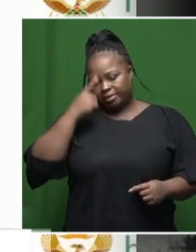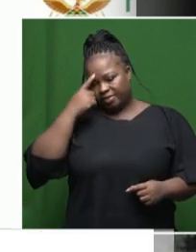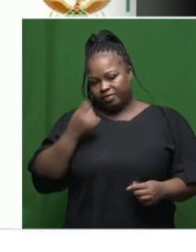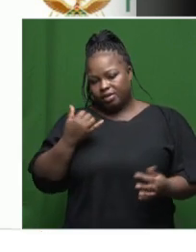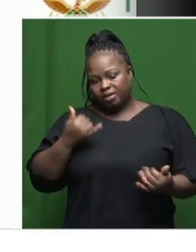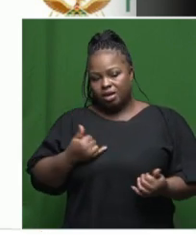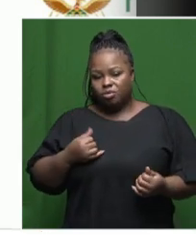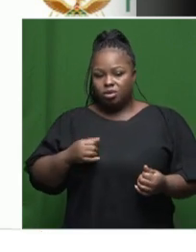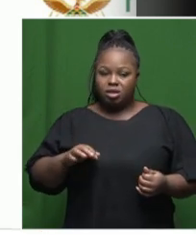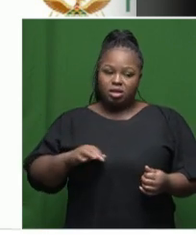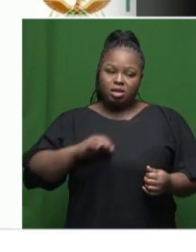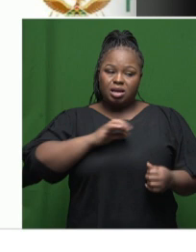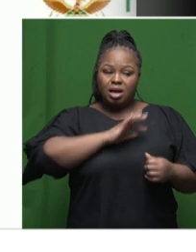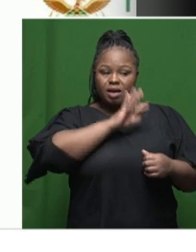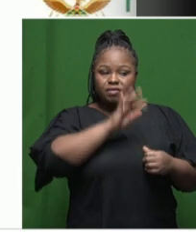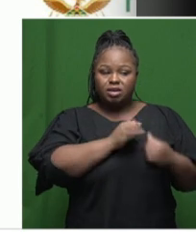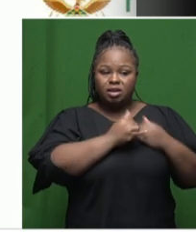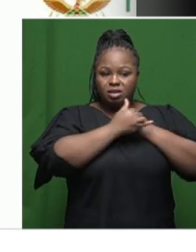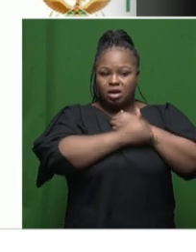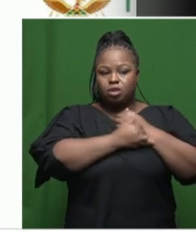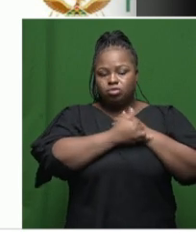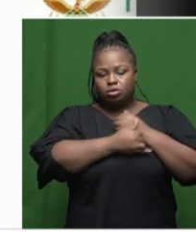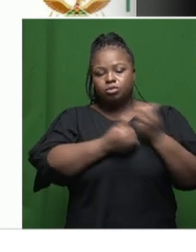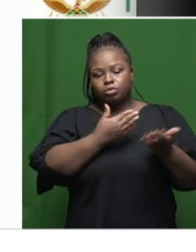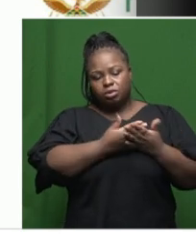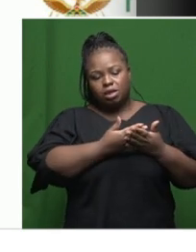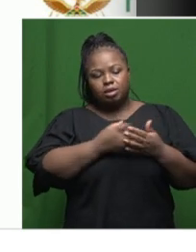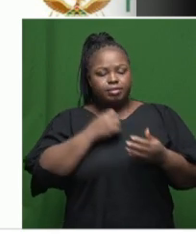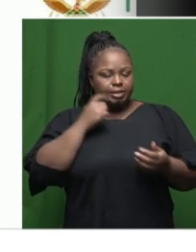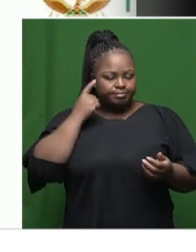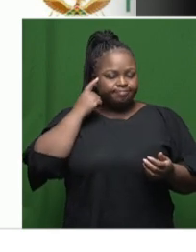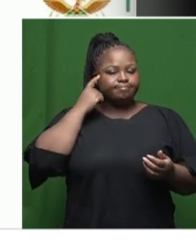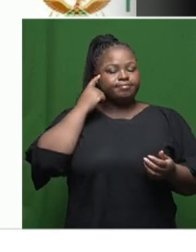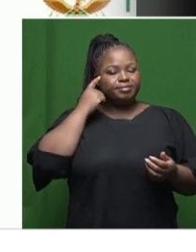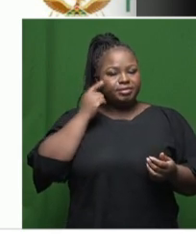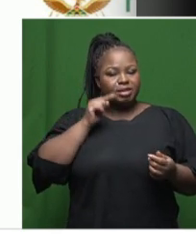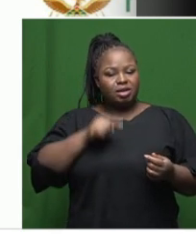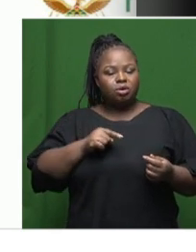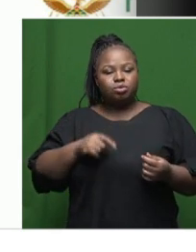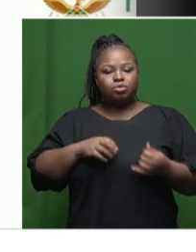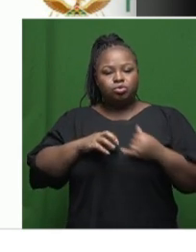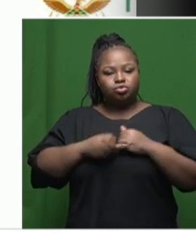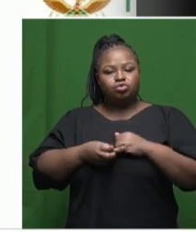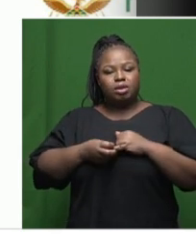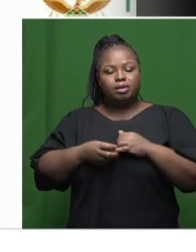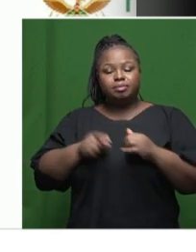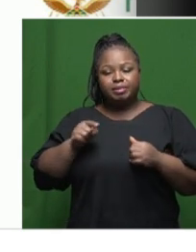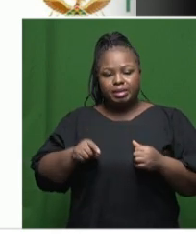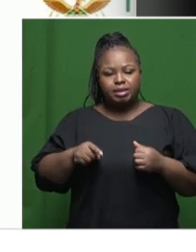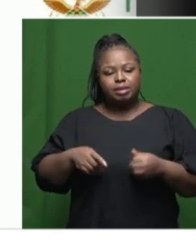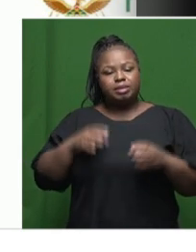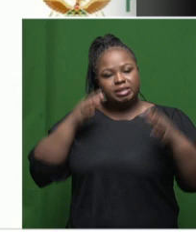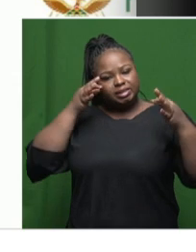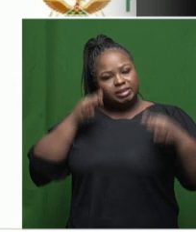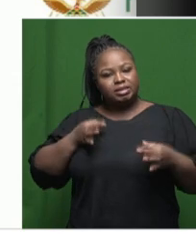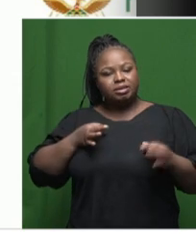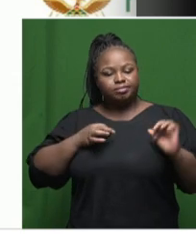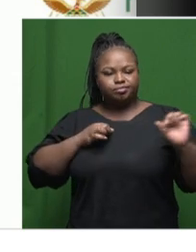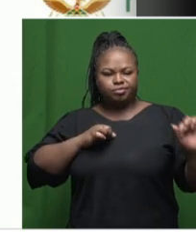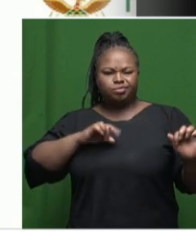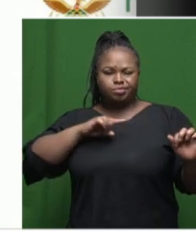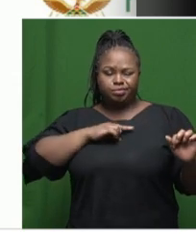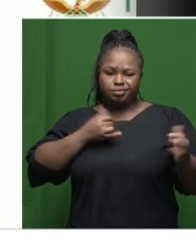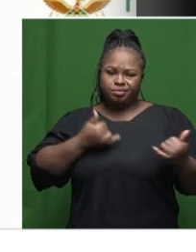Aspen authorities, we'll be able to persuade them to reconsider their decision, to delay implementing that decision, especially as we are